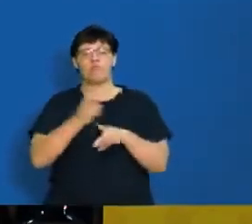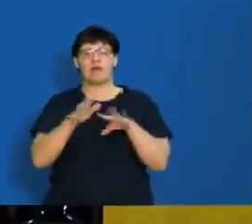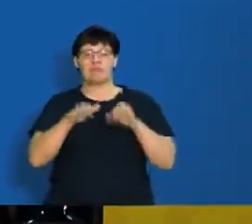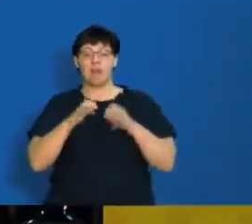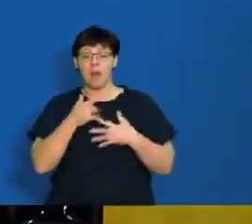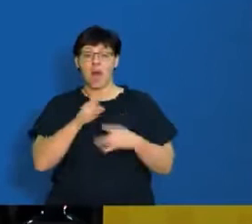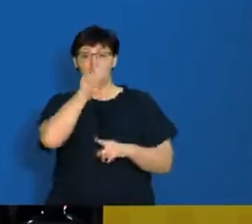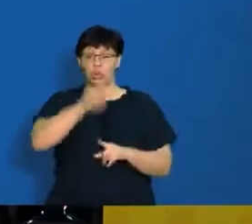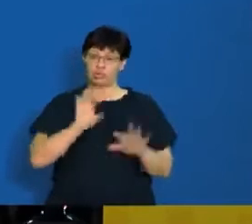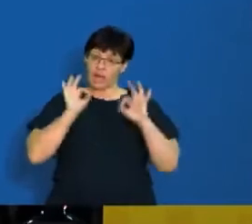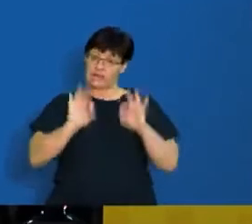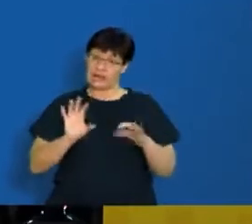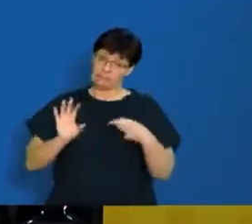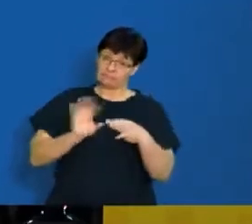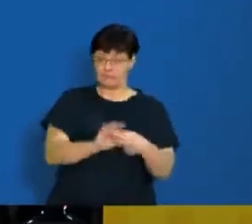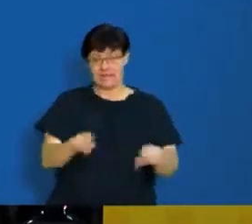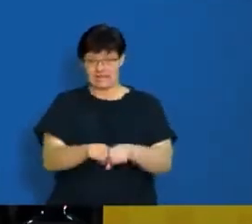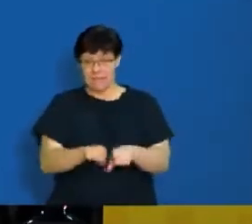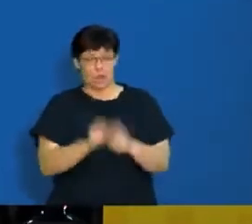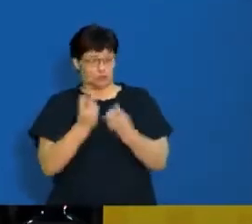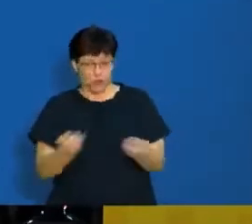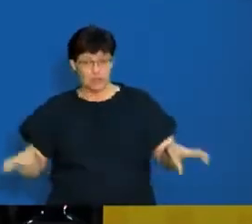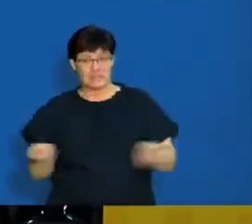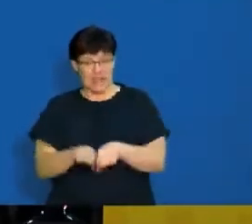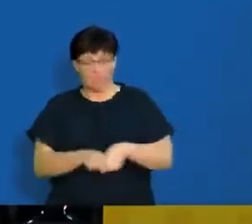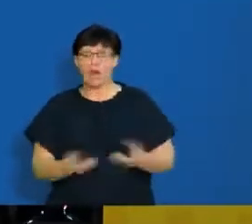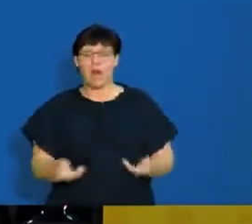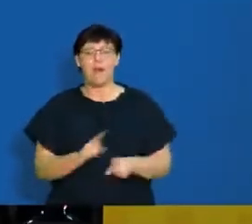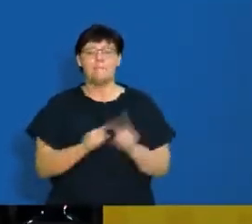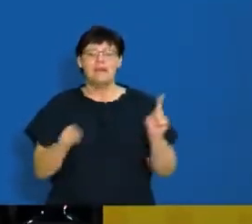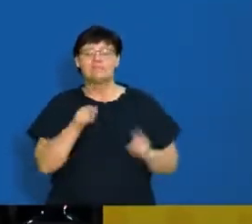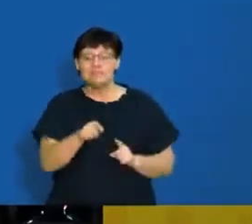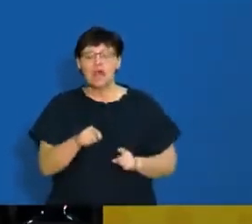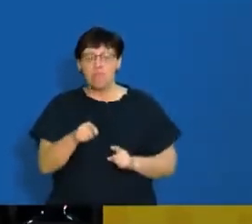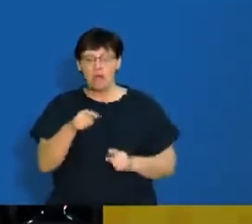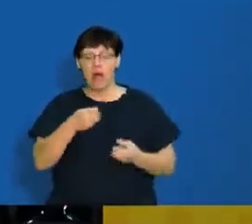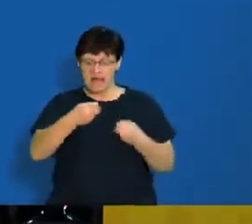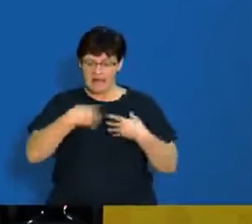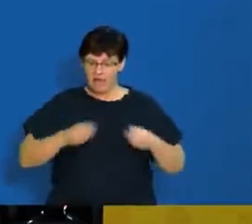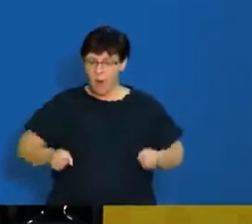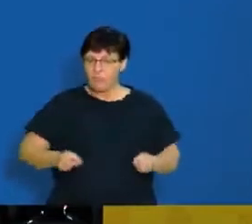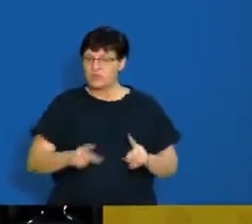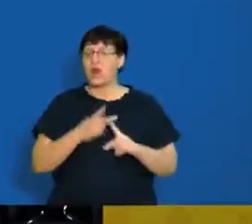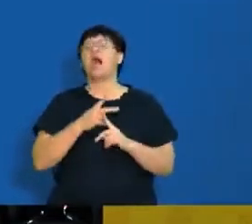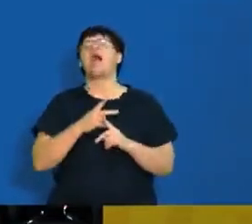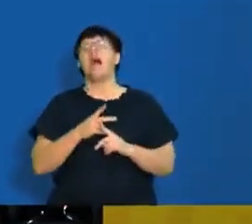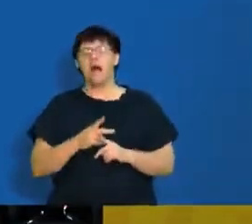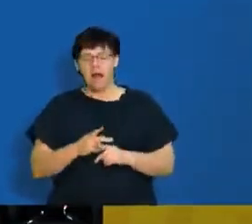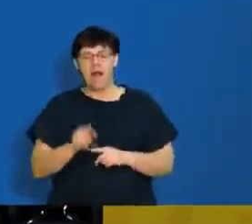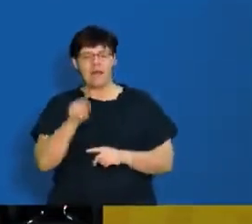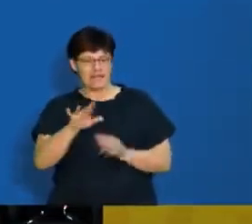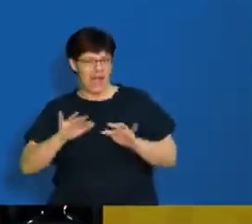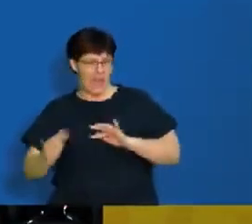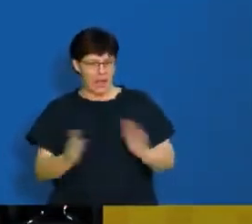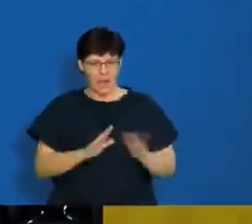exactly the same and the sources will not be exactly the same, but past papers will give you an idea of how